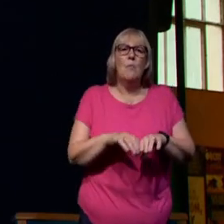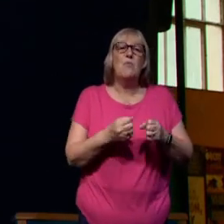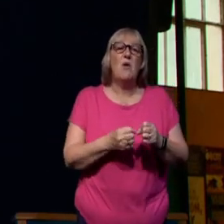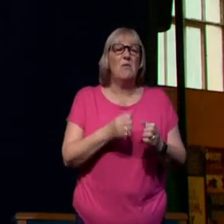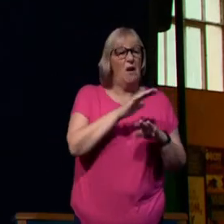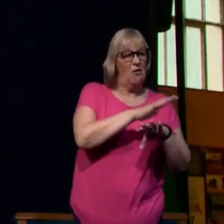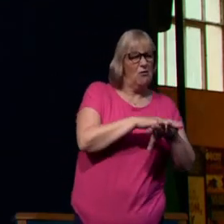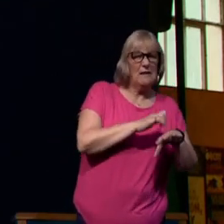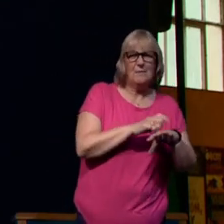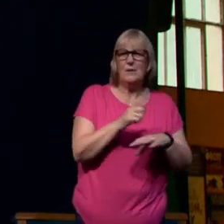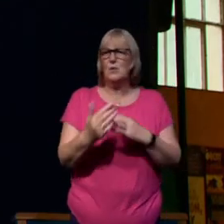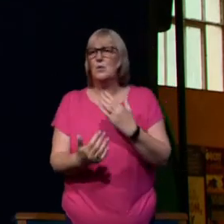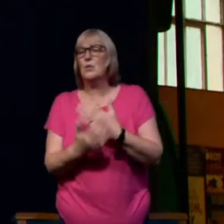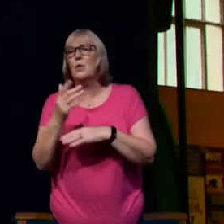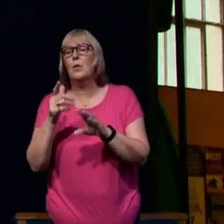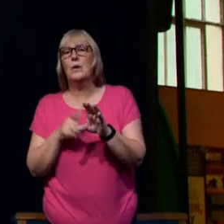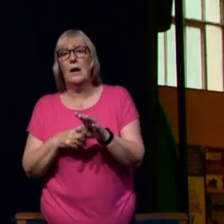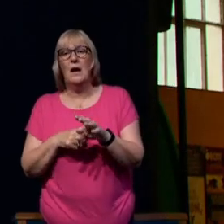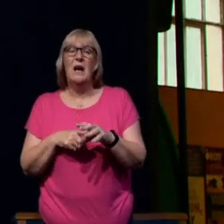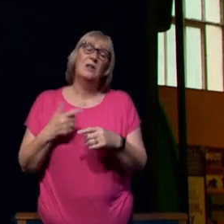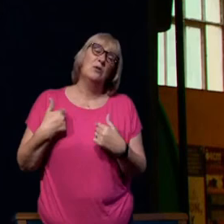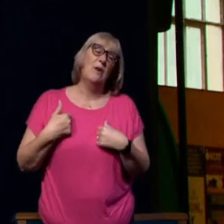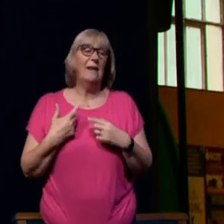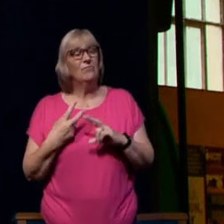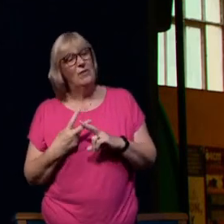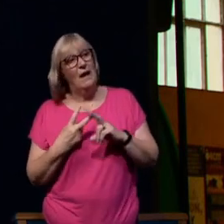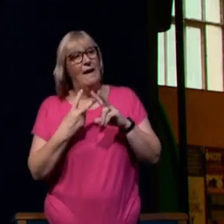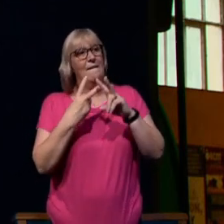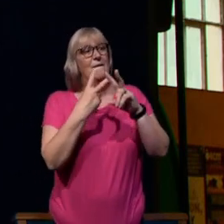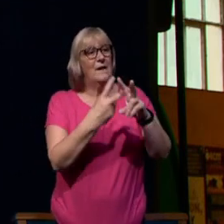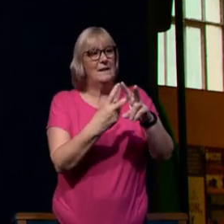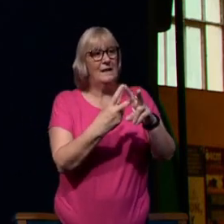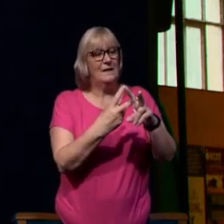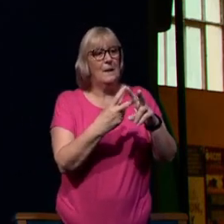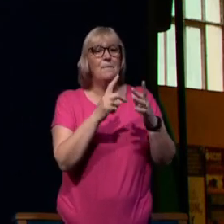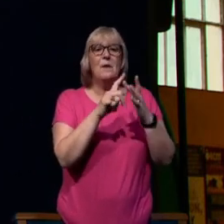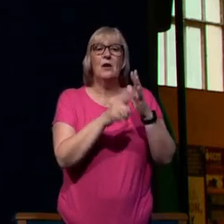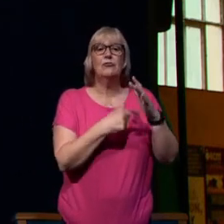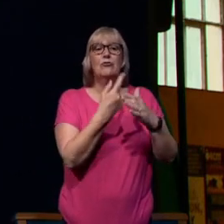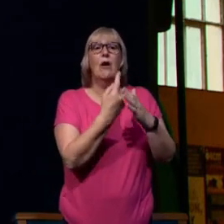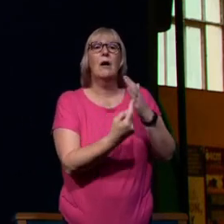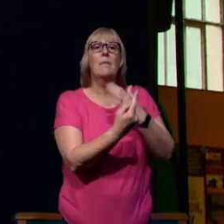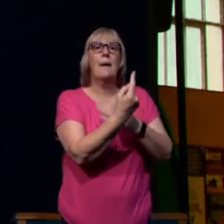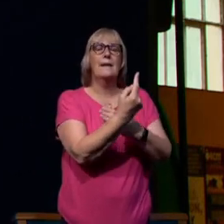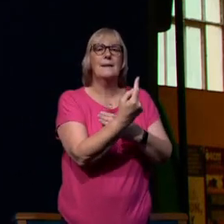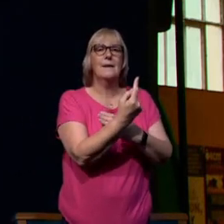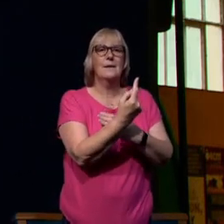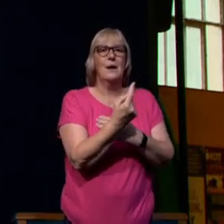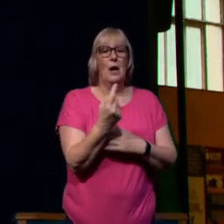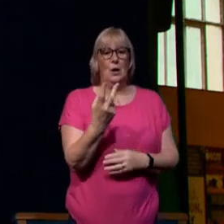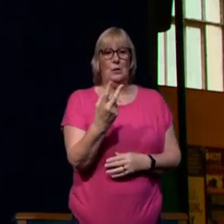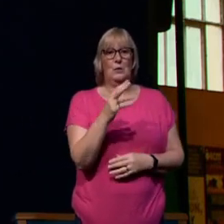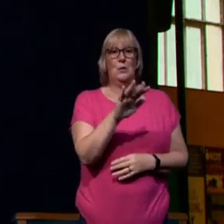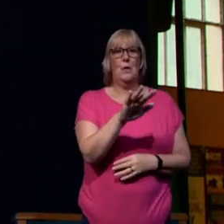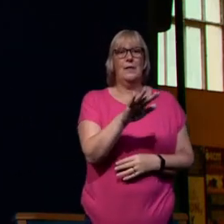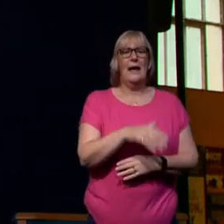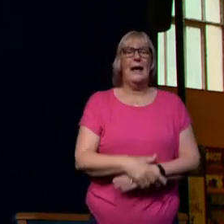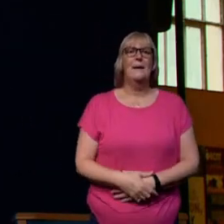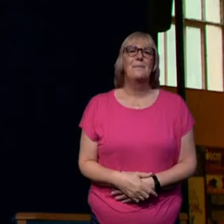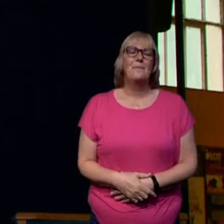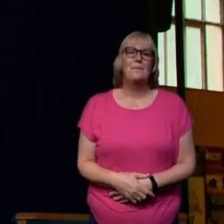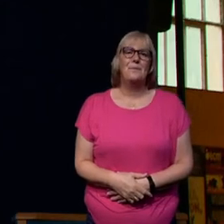New Year, and I let myself into his flat to pop up to see him. He was on his own. Everyone was away. We were the only two bachelors on staff at that